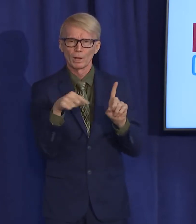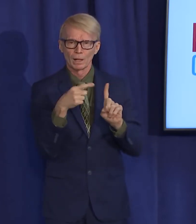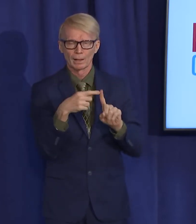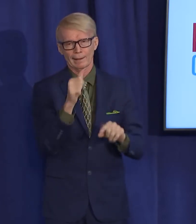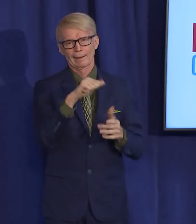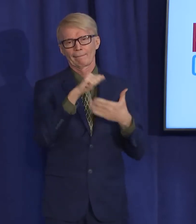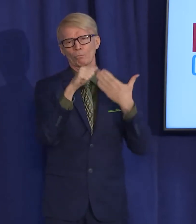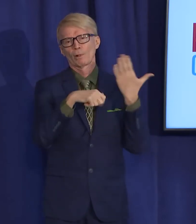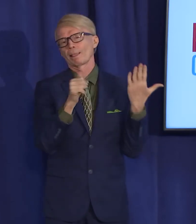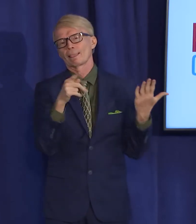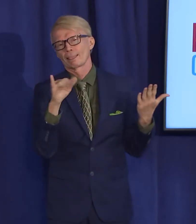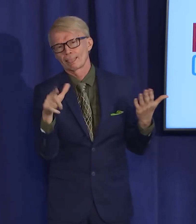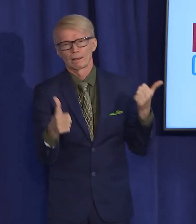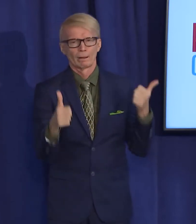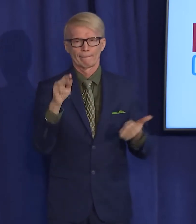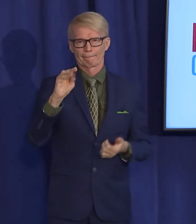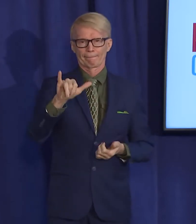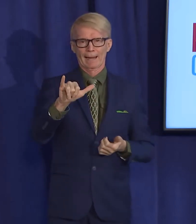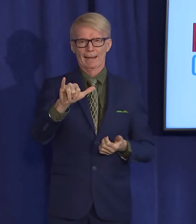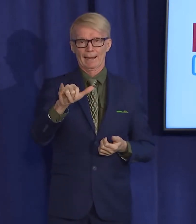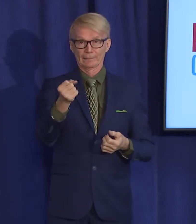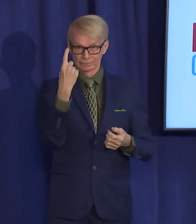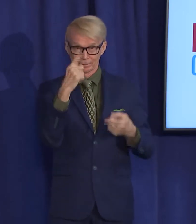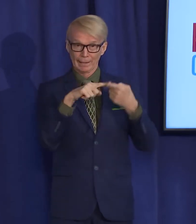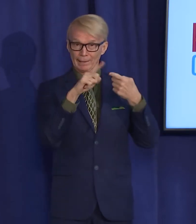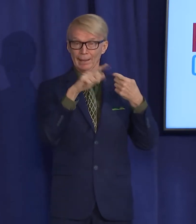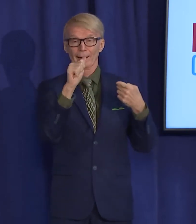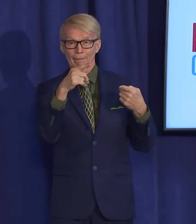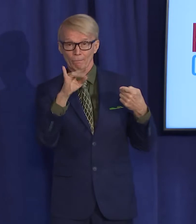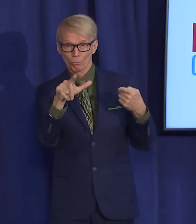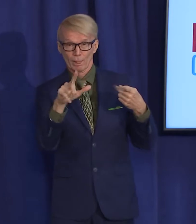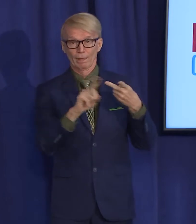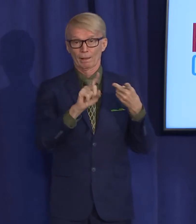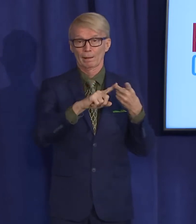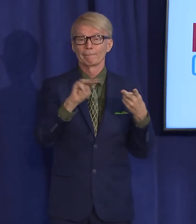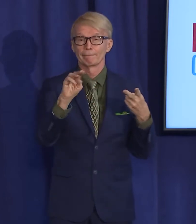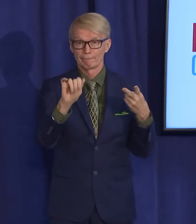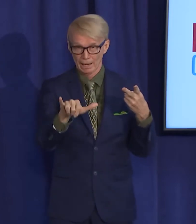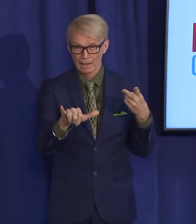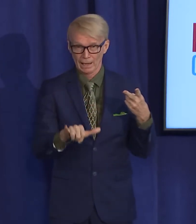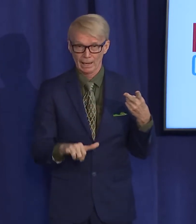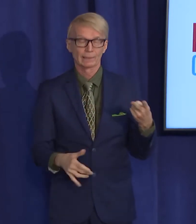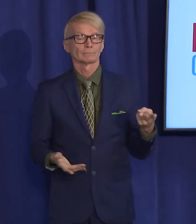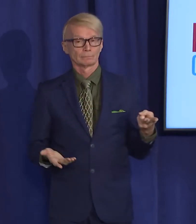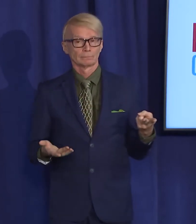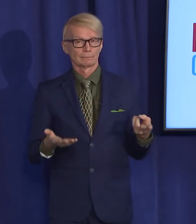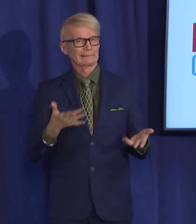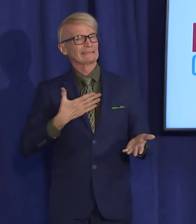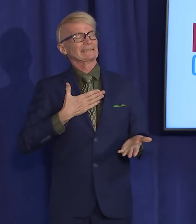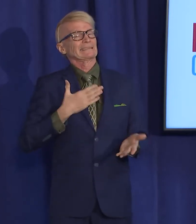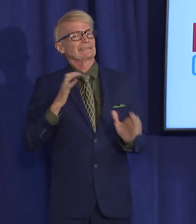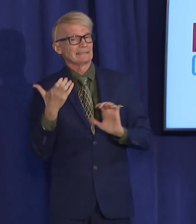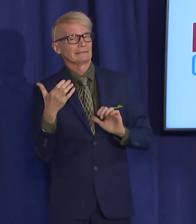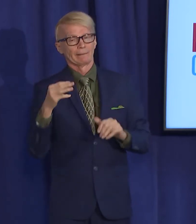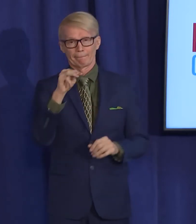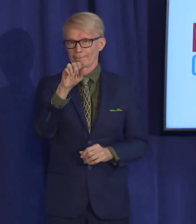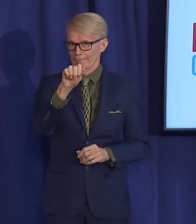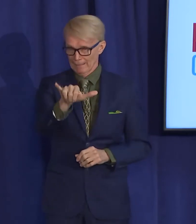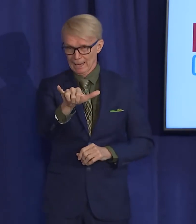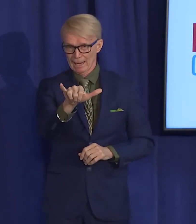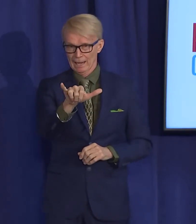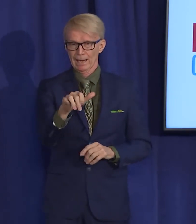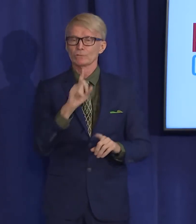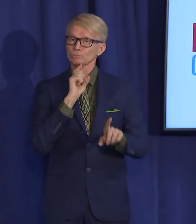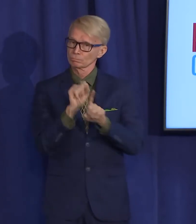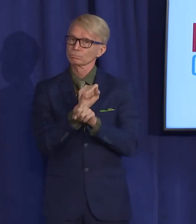or May. Underscore, April or May. It's likely to be May before we have